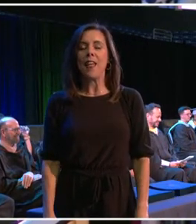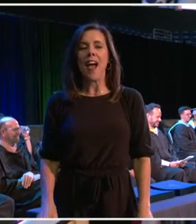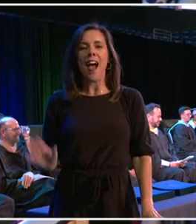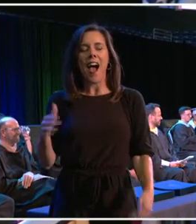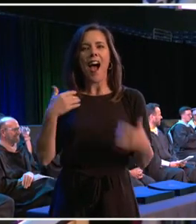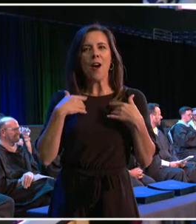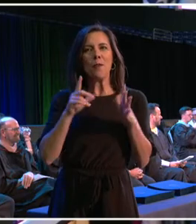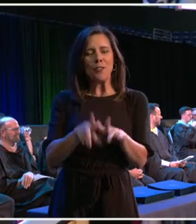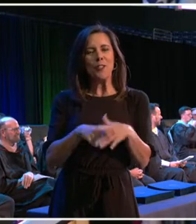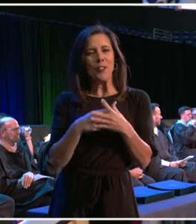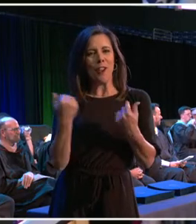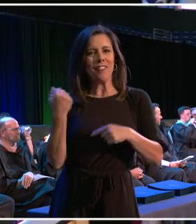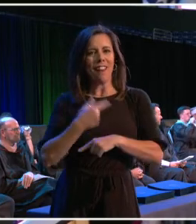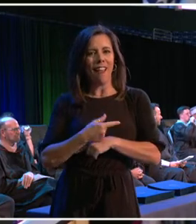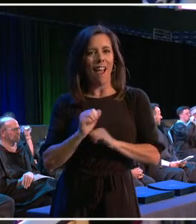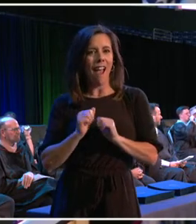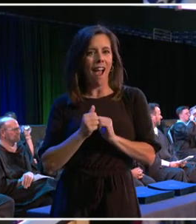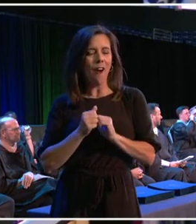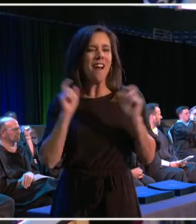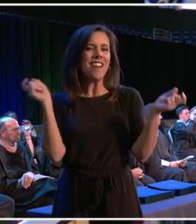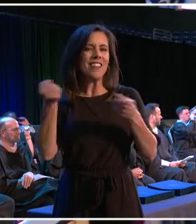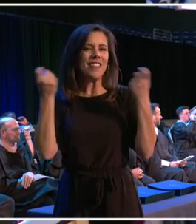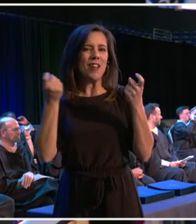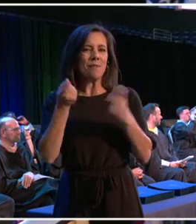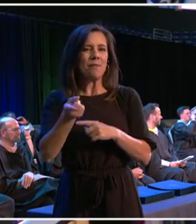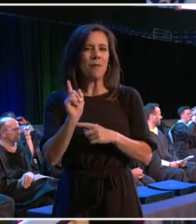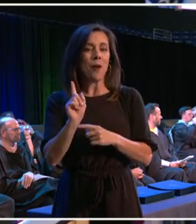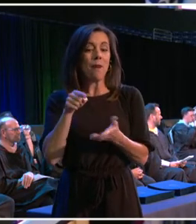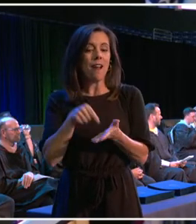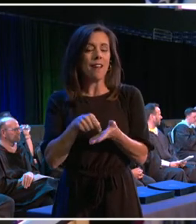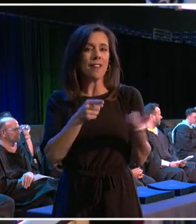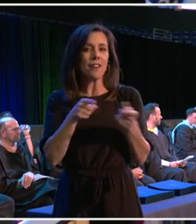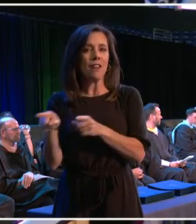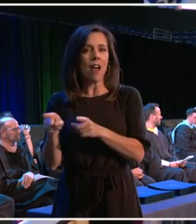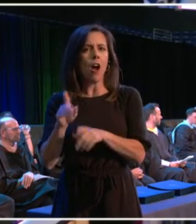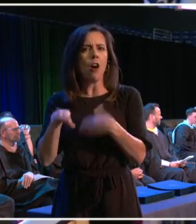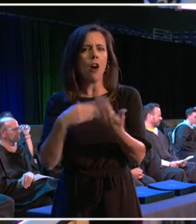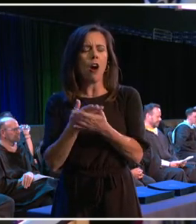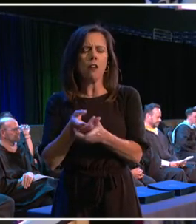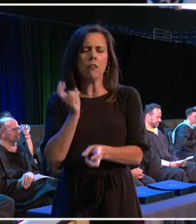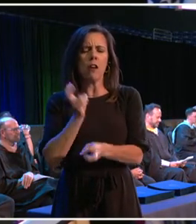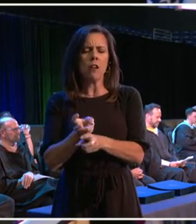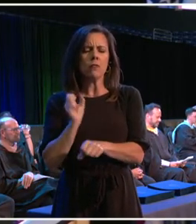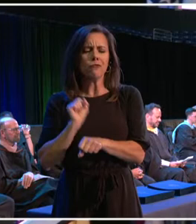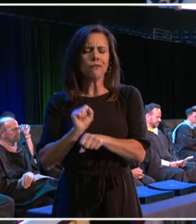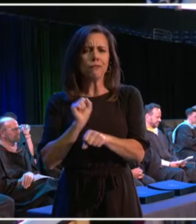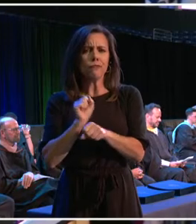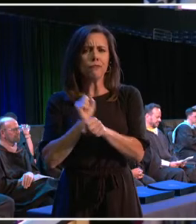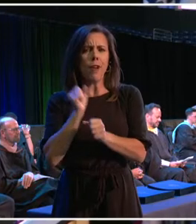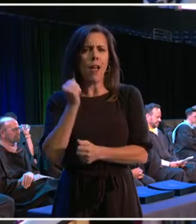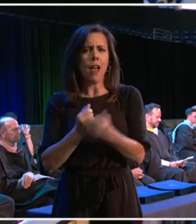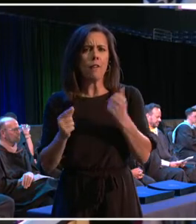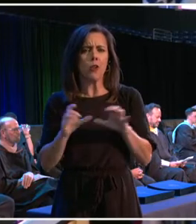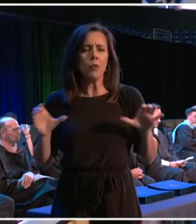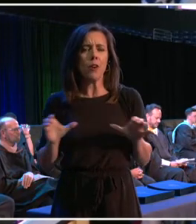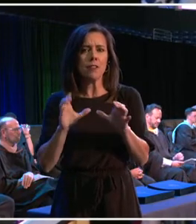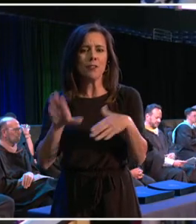I'd like to start today by celebrating this momentous occasion and the hard work and dedication that everyone took to get